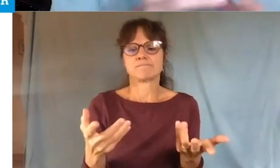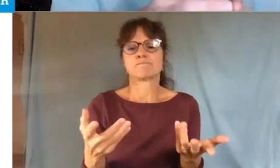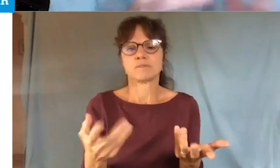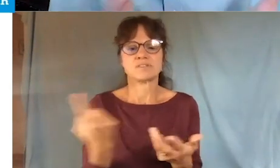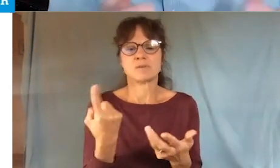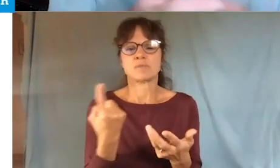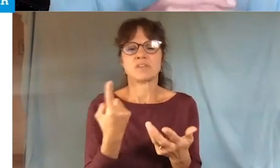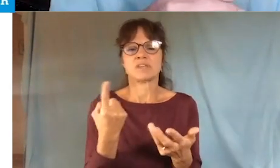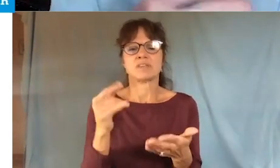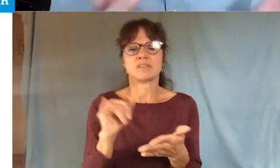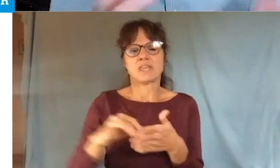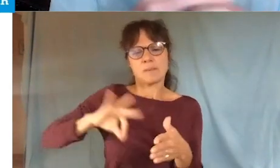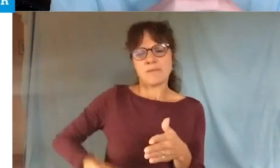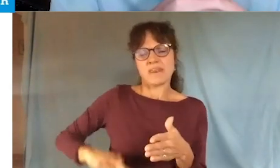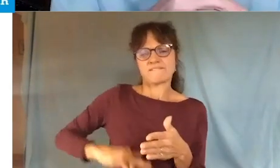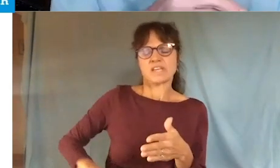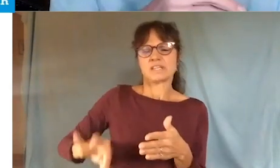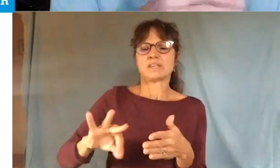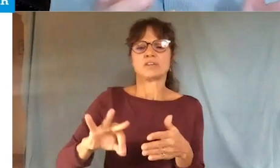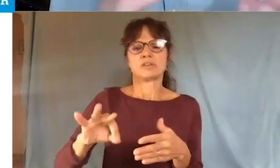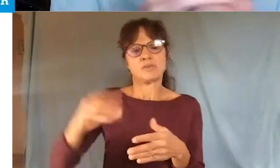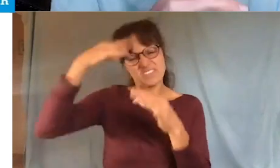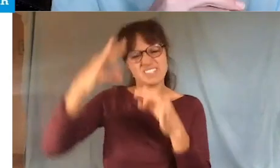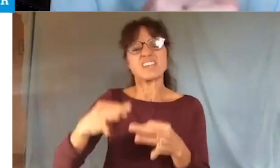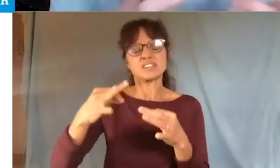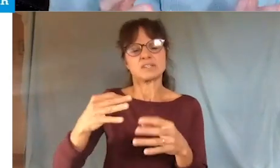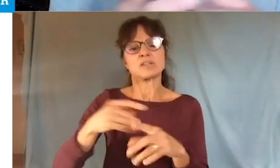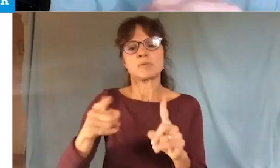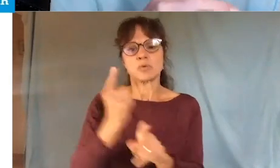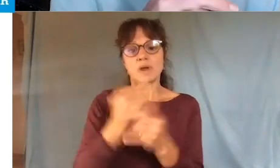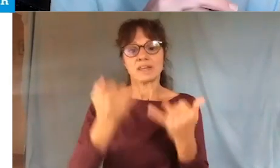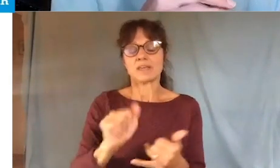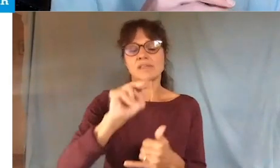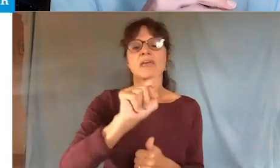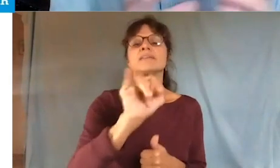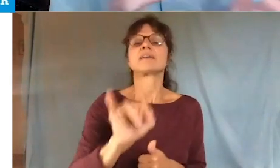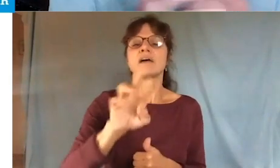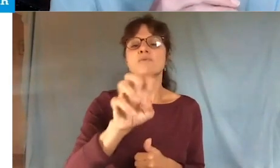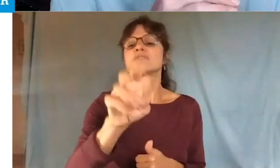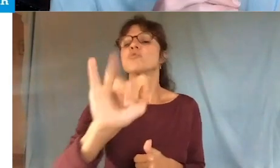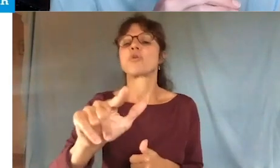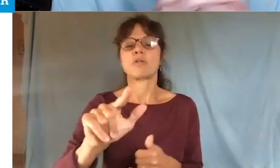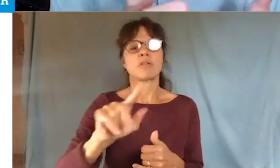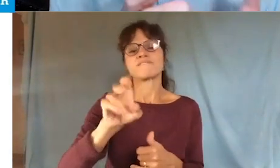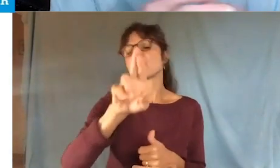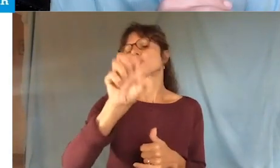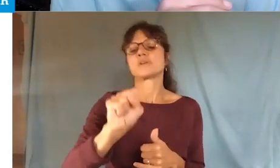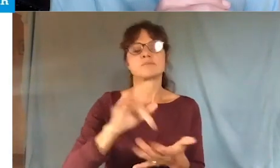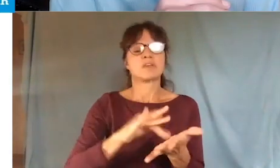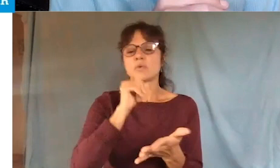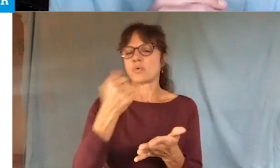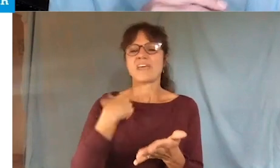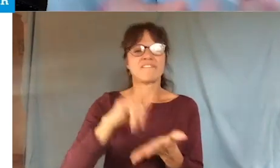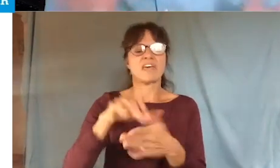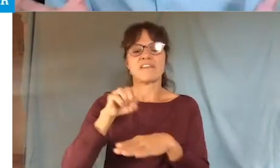something that is of a benefit, still to be determined. But at this point, the antiretroviral medications don't look like that they will have that